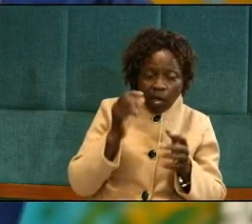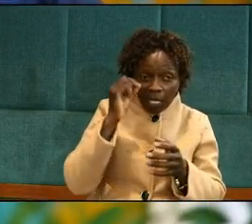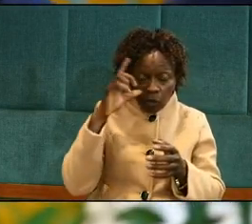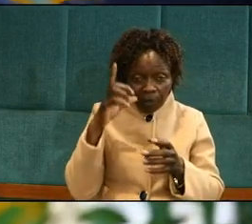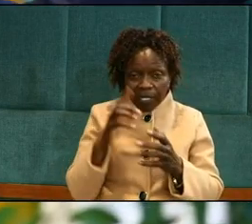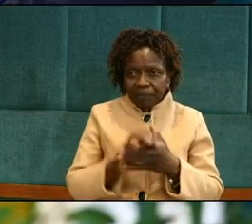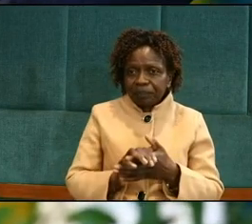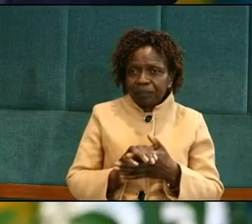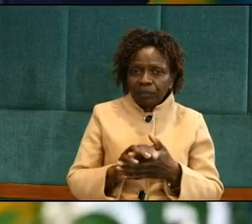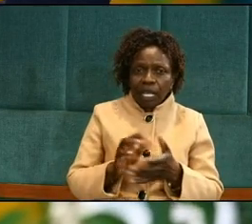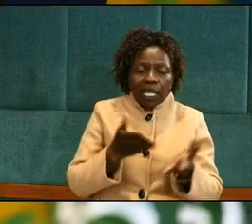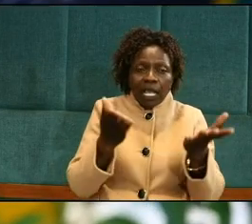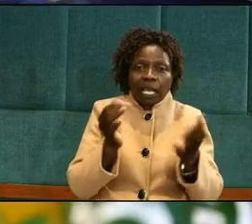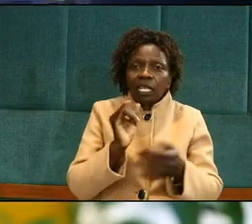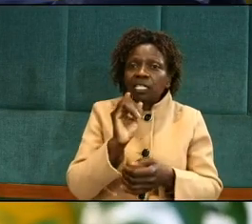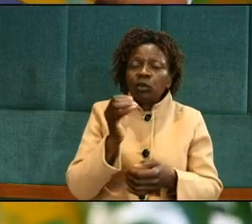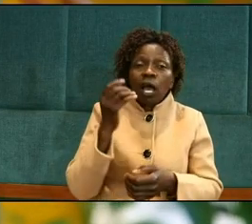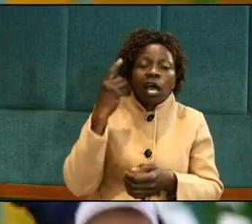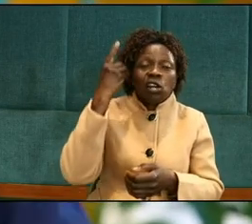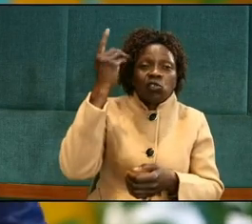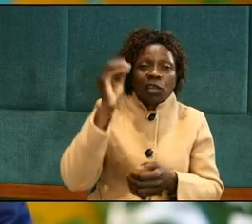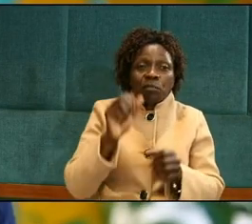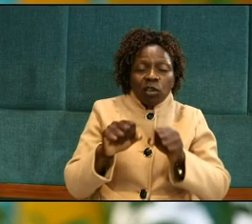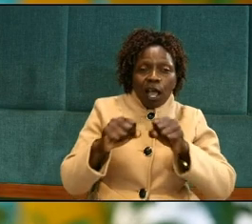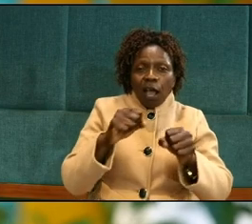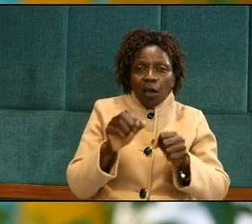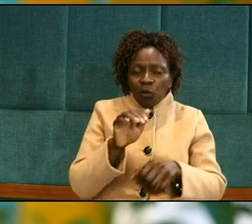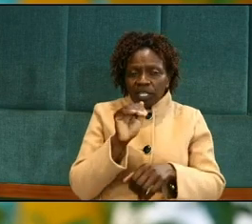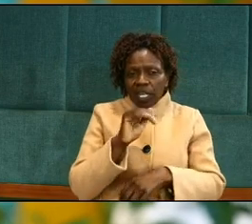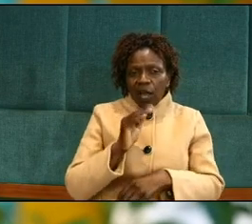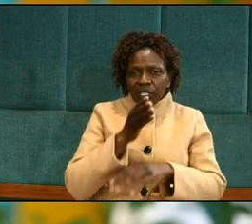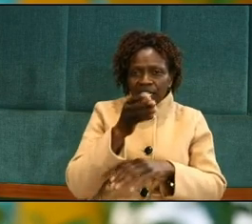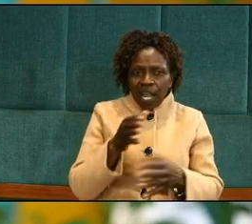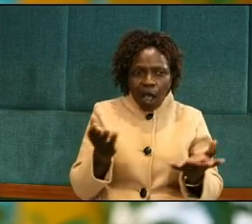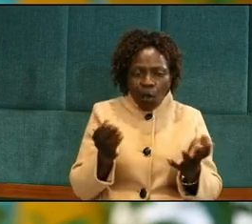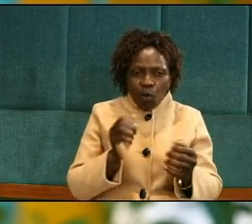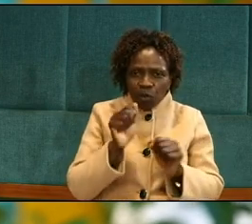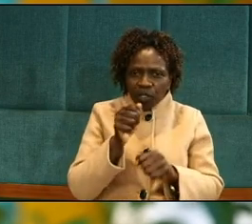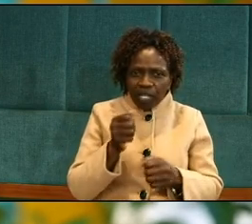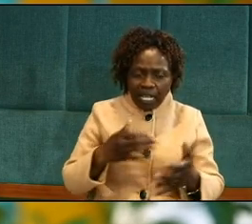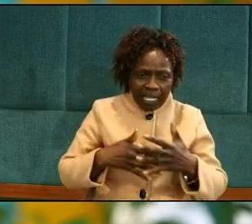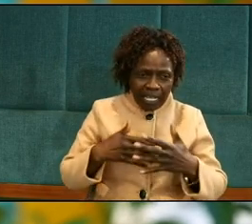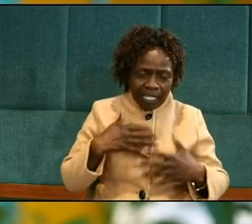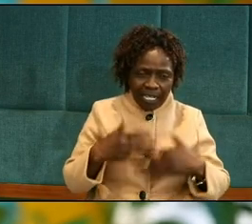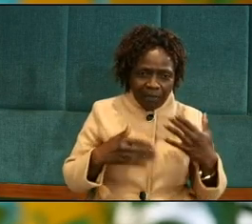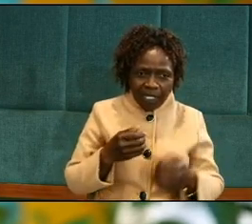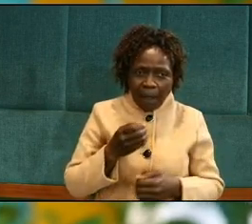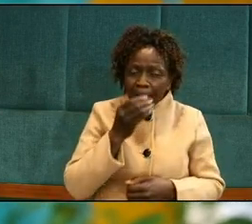open. And there is your dream car waiting outside. How would be the excitement like?